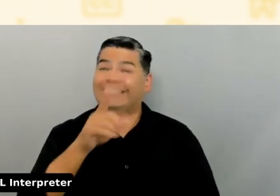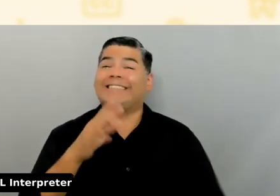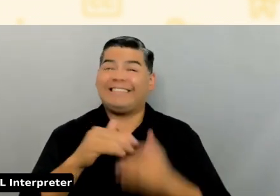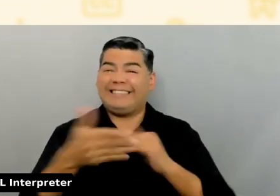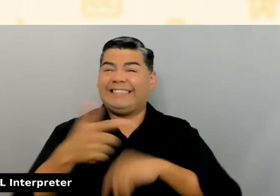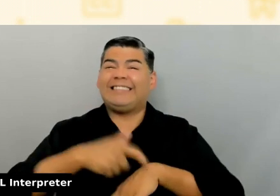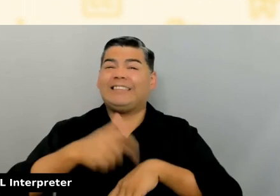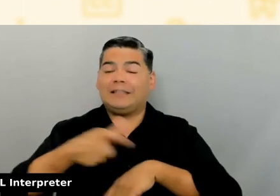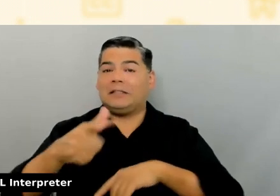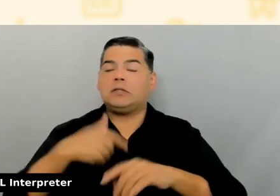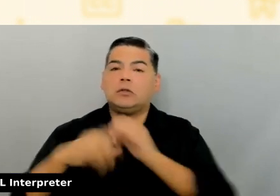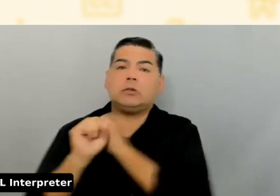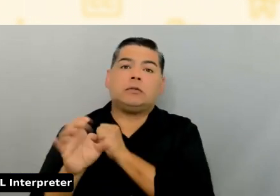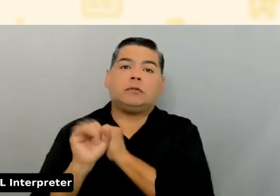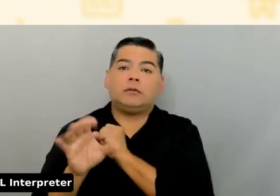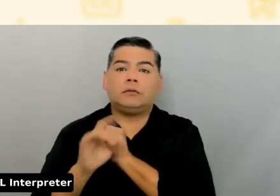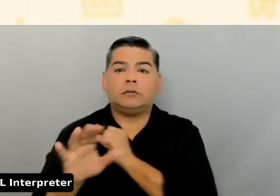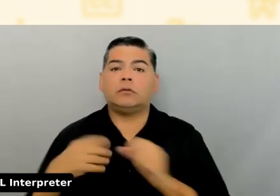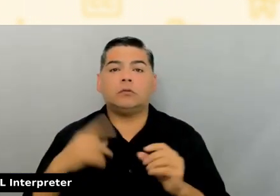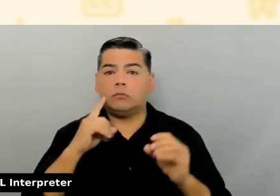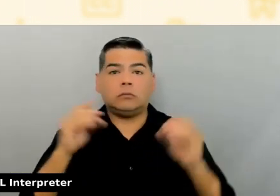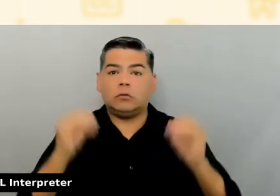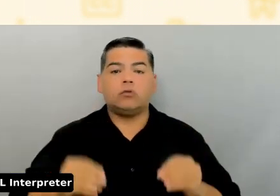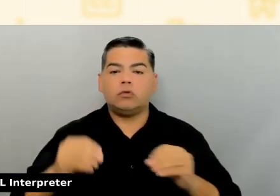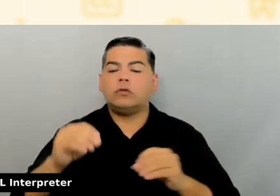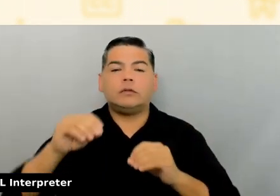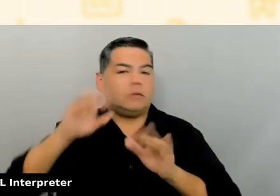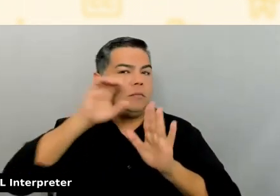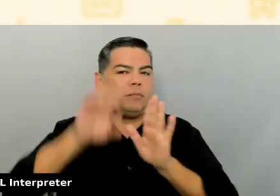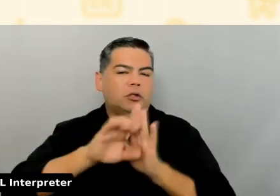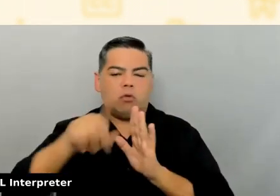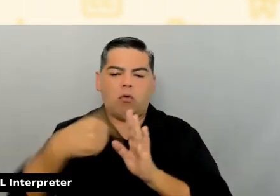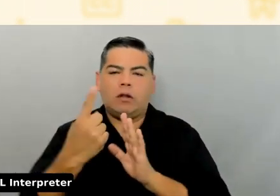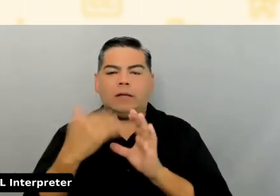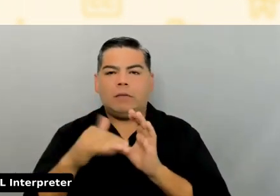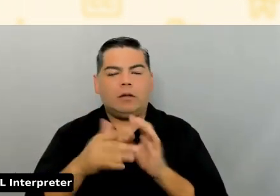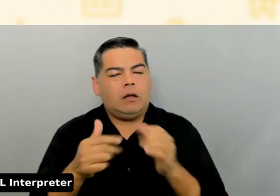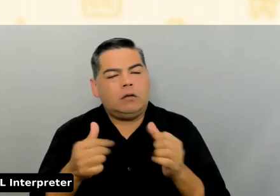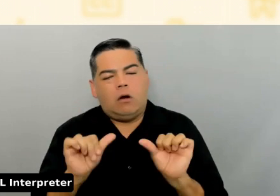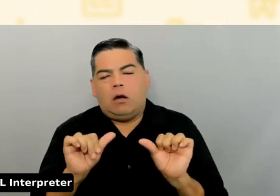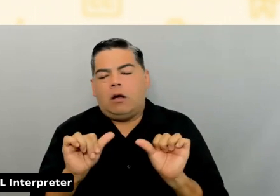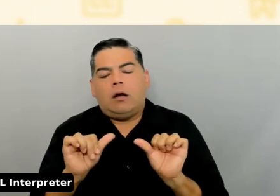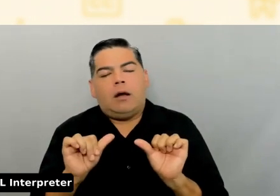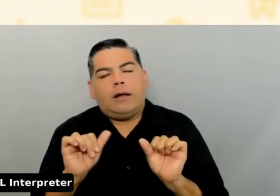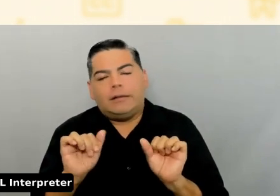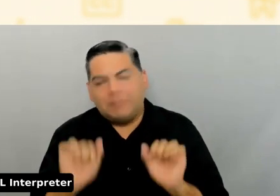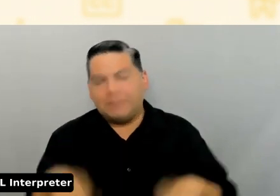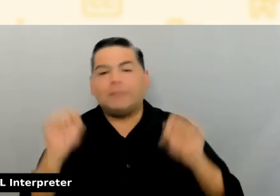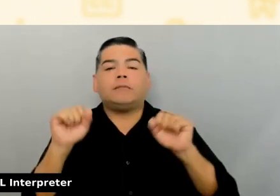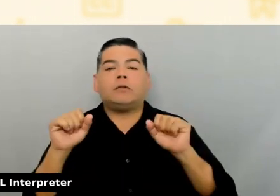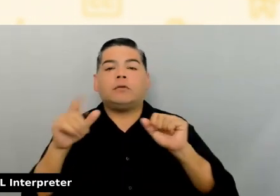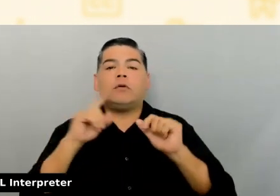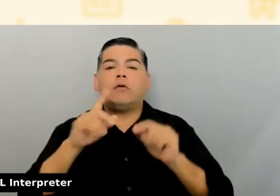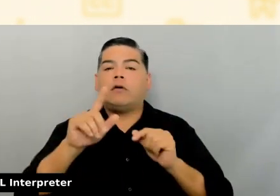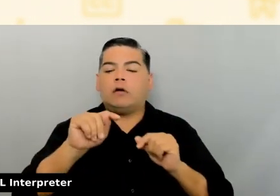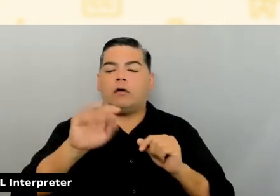make sure that you don't use image-only emails. As much as possible, just use text.